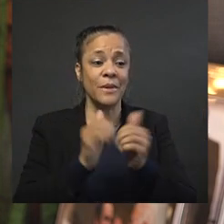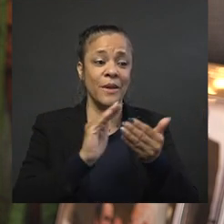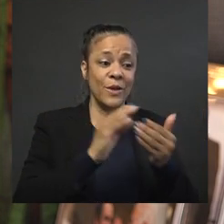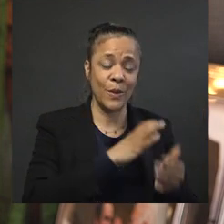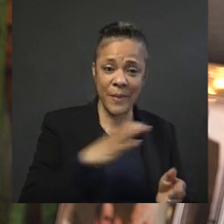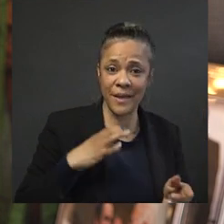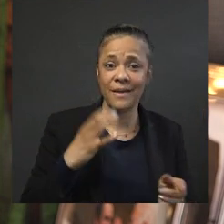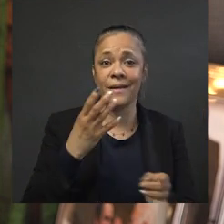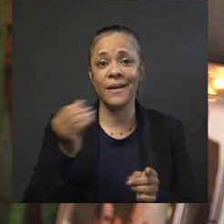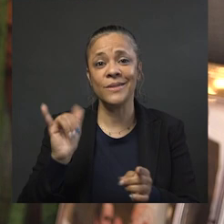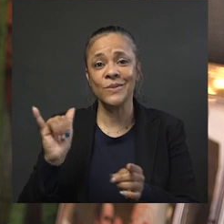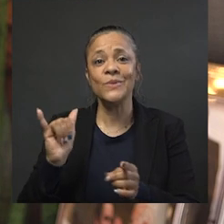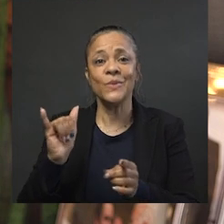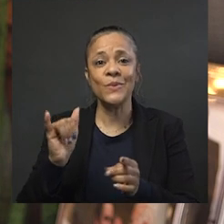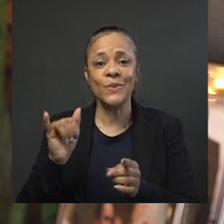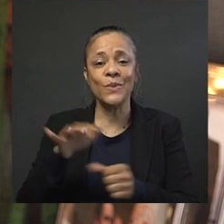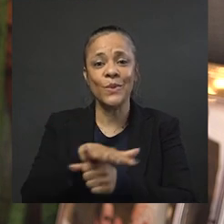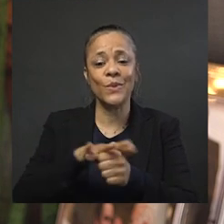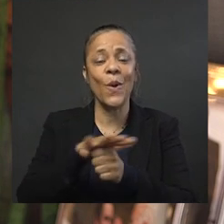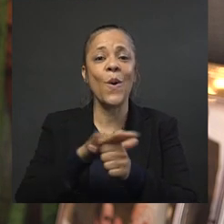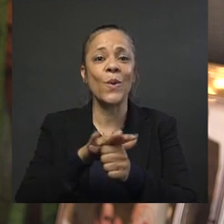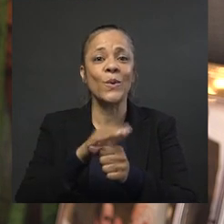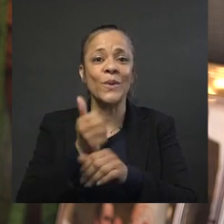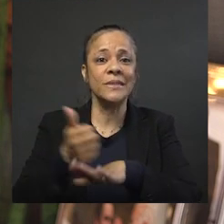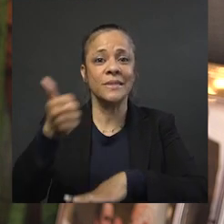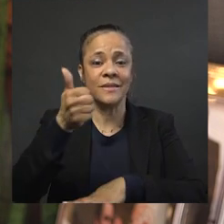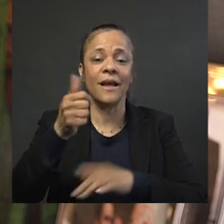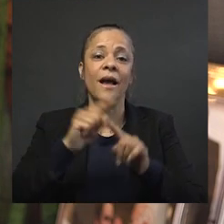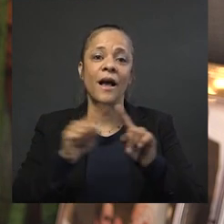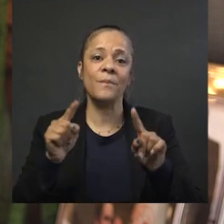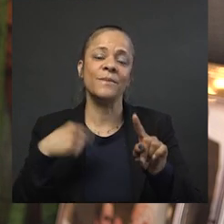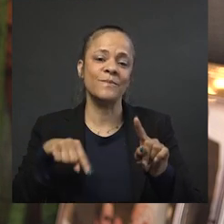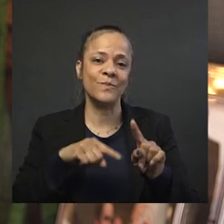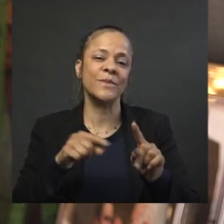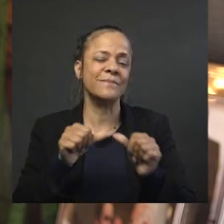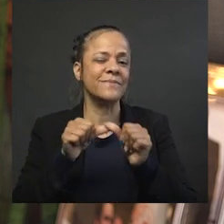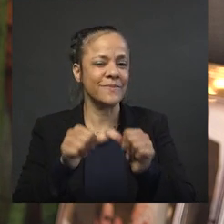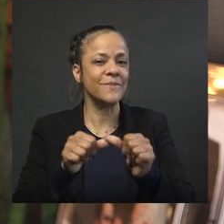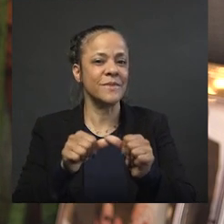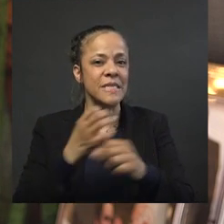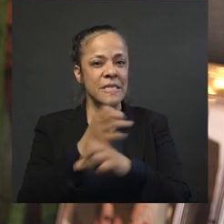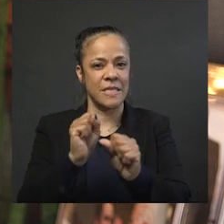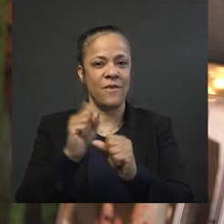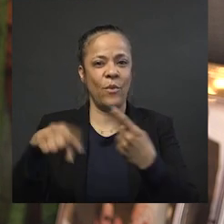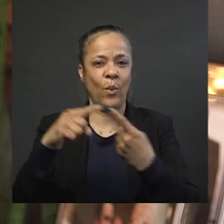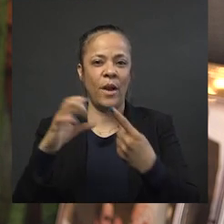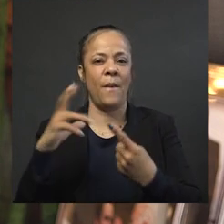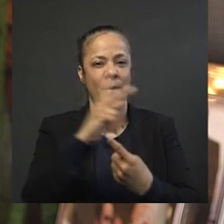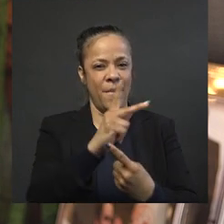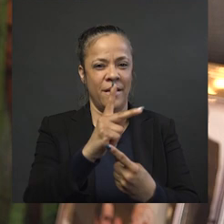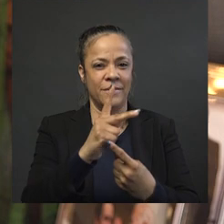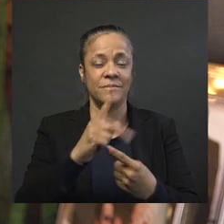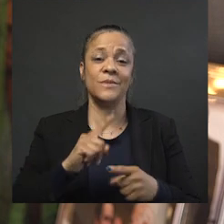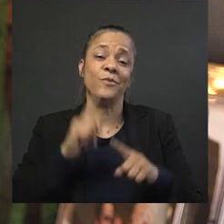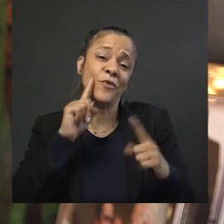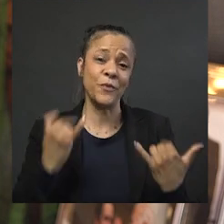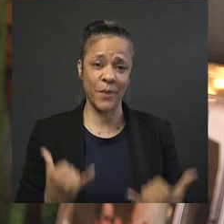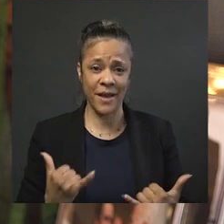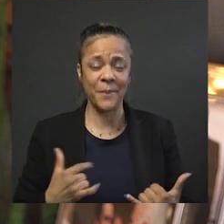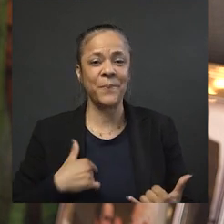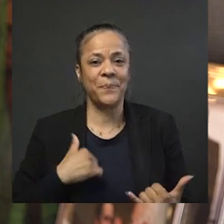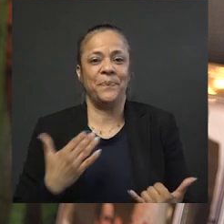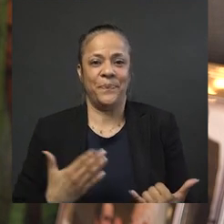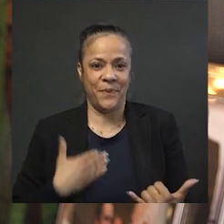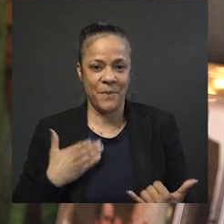community, and local dignitaries, we continue to take all necessary precautions as we strive to make a full return to safe COVID levels. Until